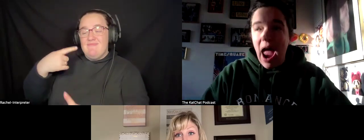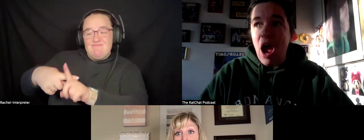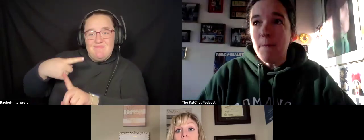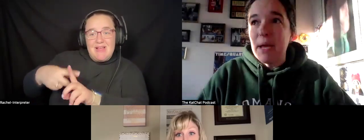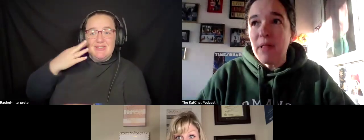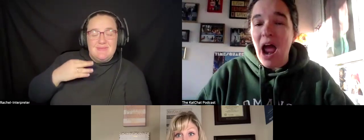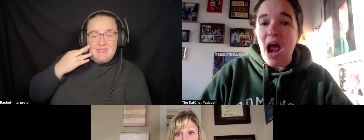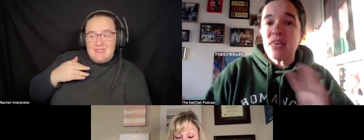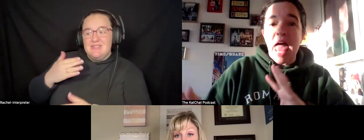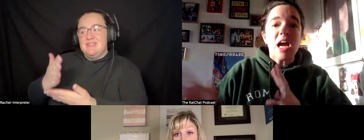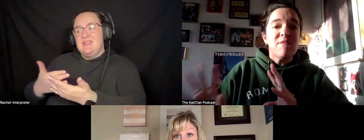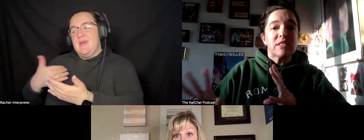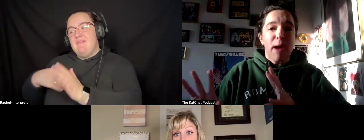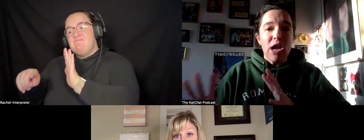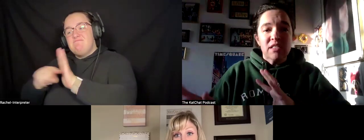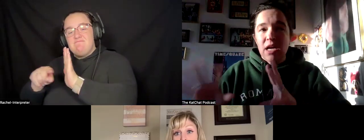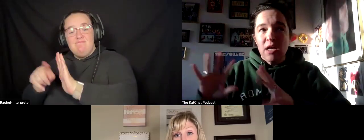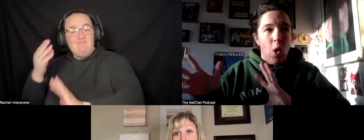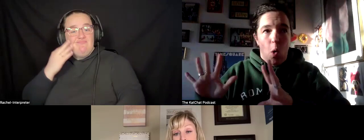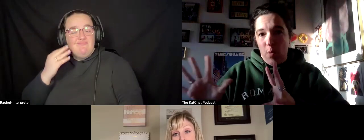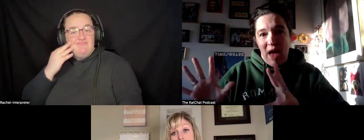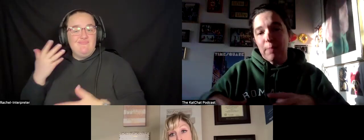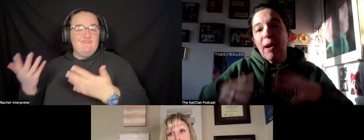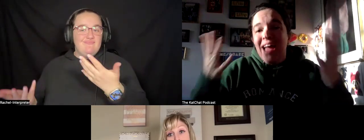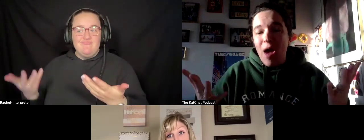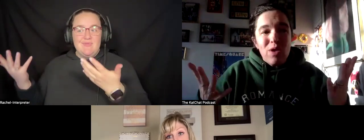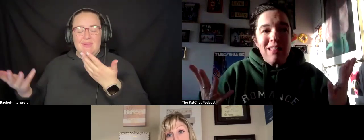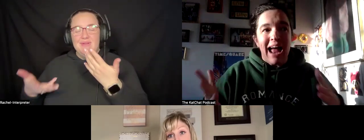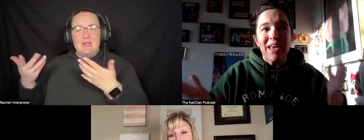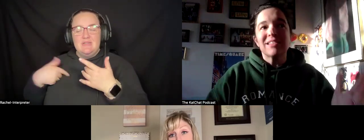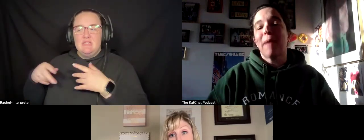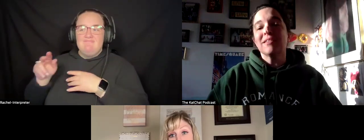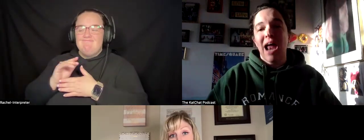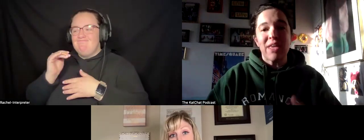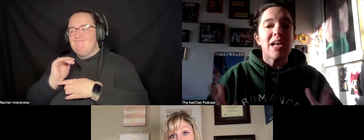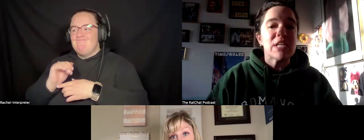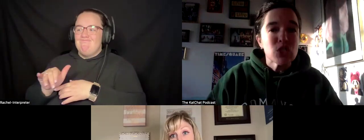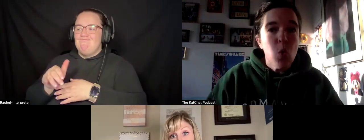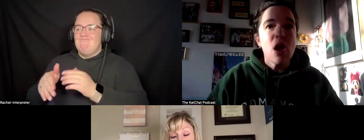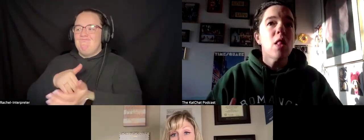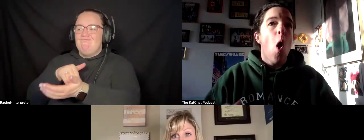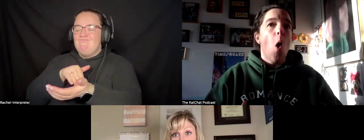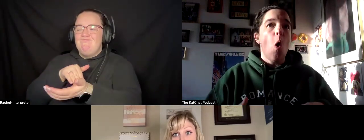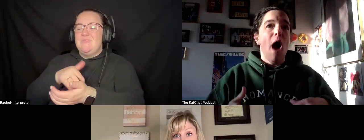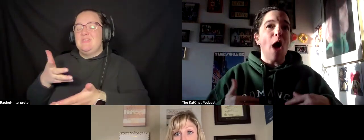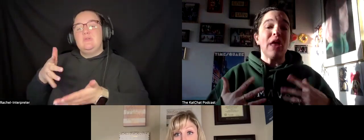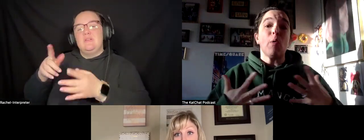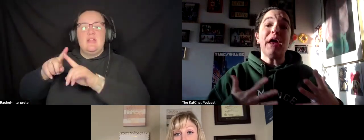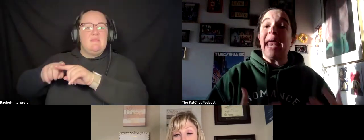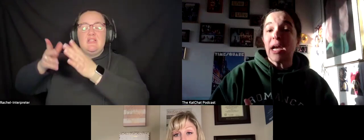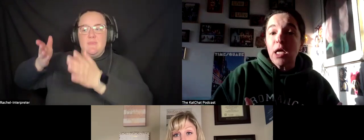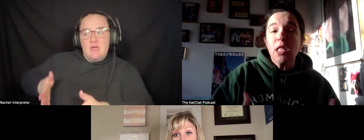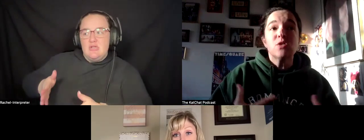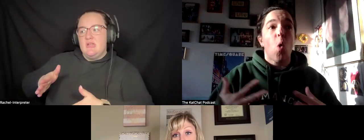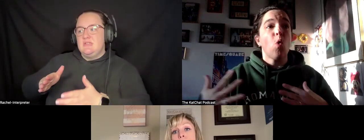experiences, people had negative experiences or whatever. But I think it depends on the individual or how they